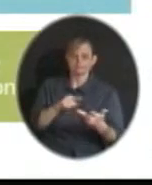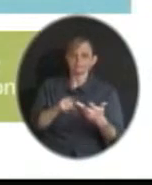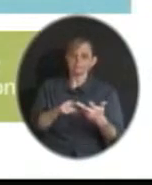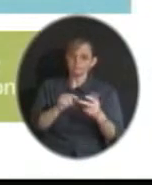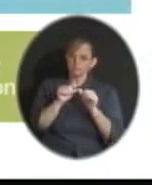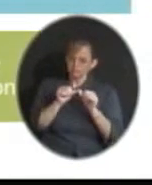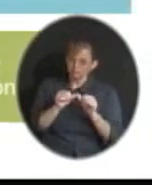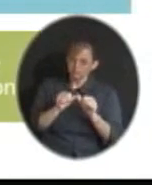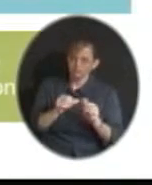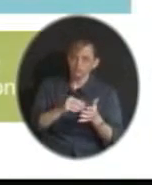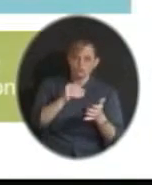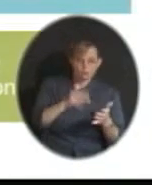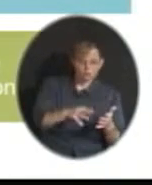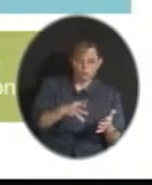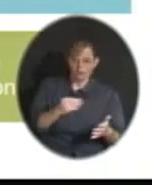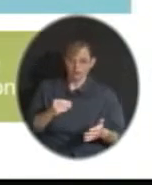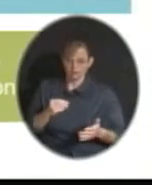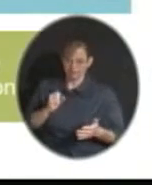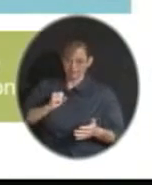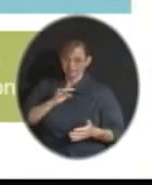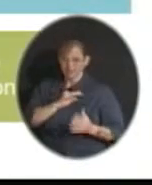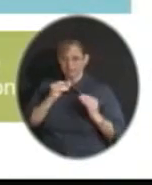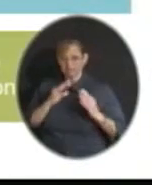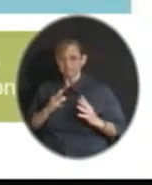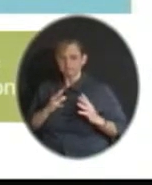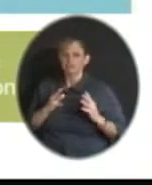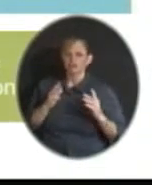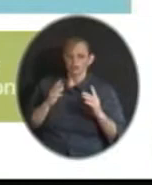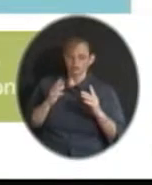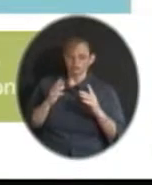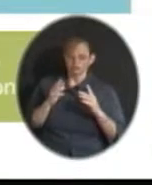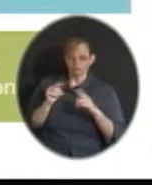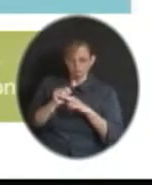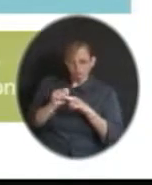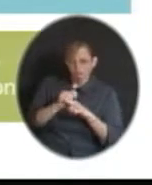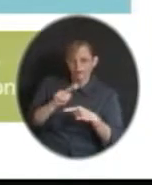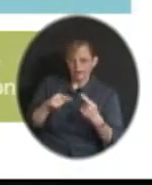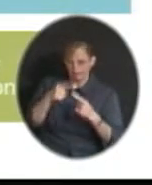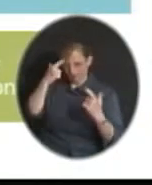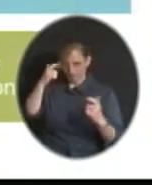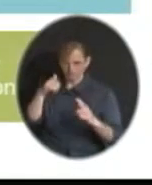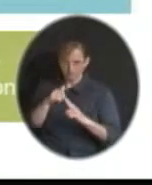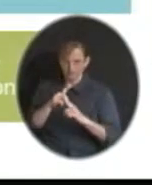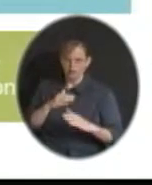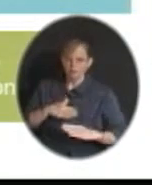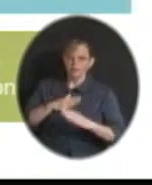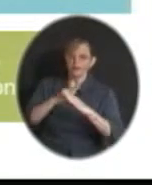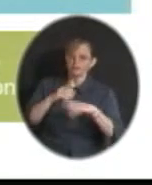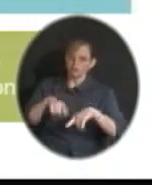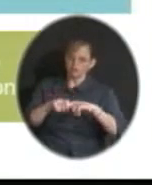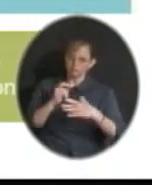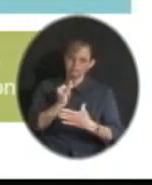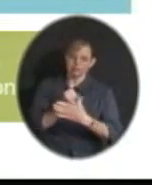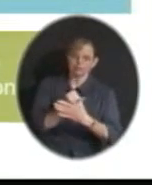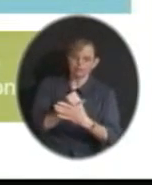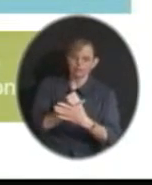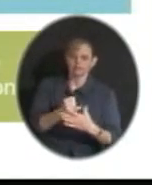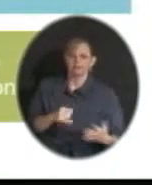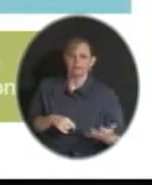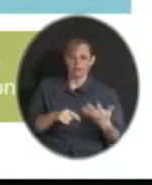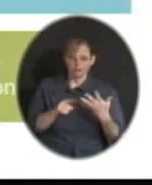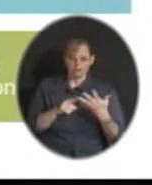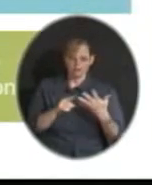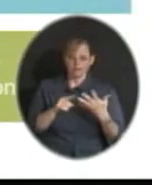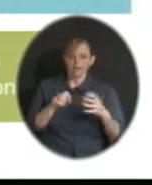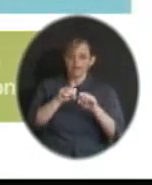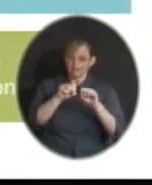ongoing student and staff training related to bullying, prevention, intervention. I'm going to talk to you briefly about that. We have a system of support and intervention.